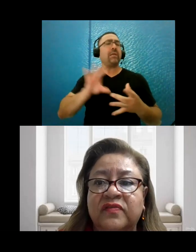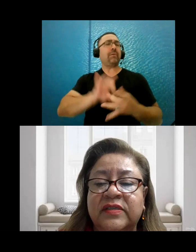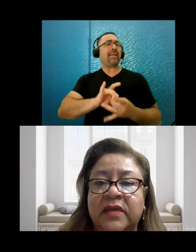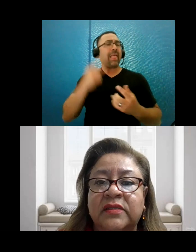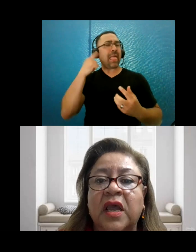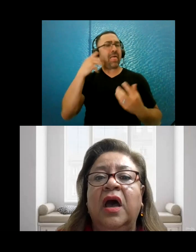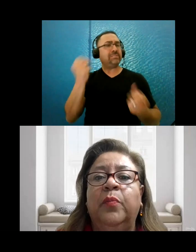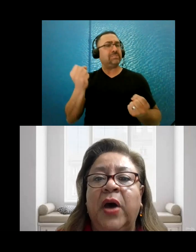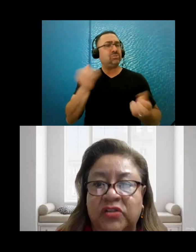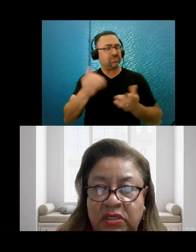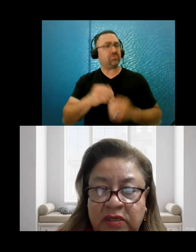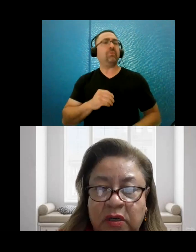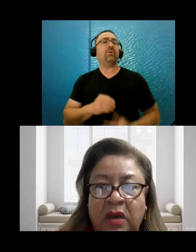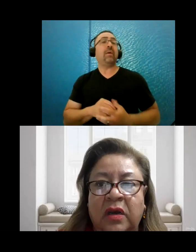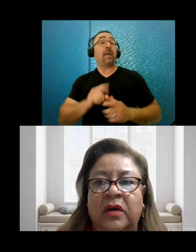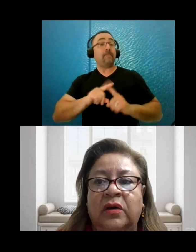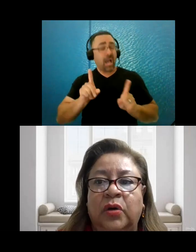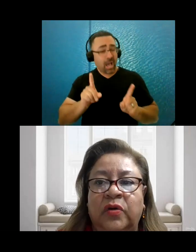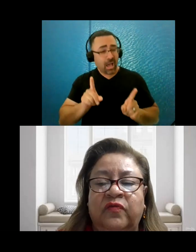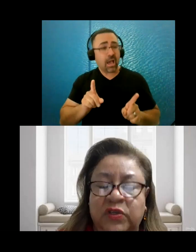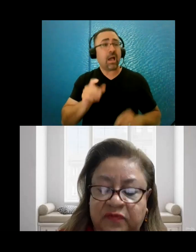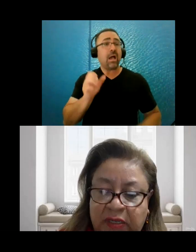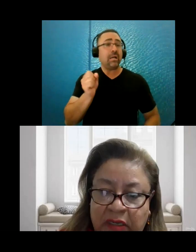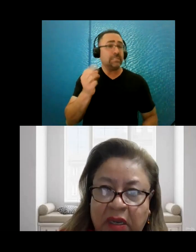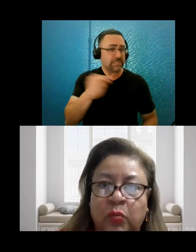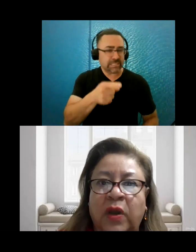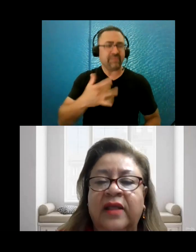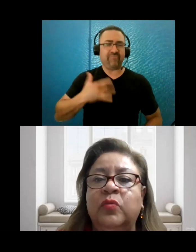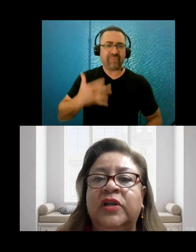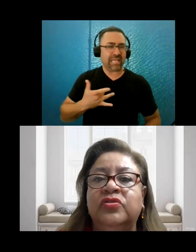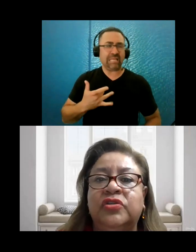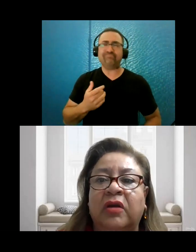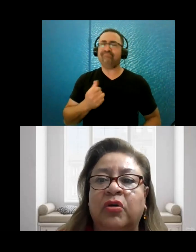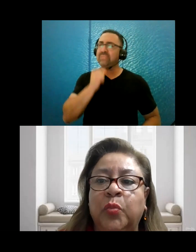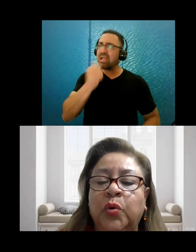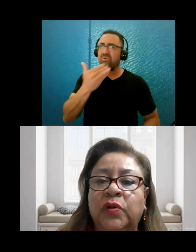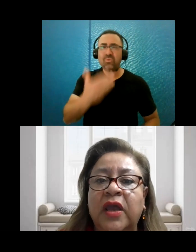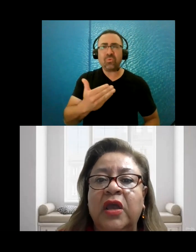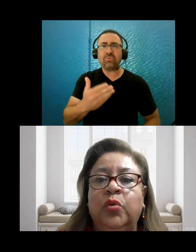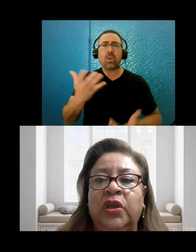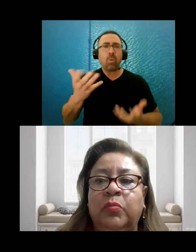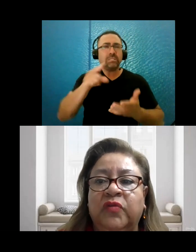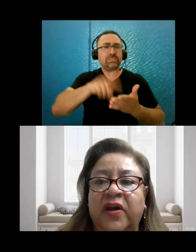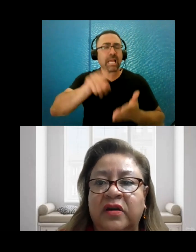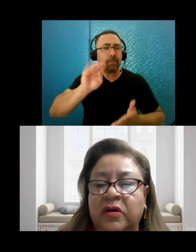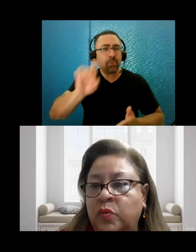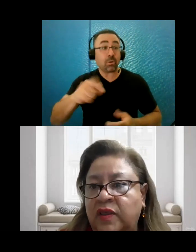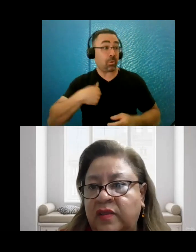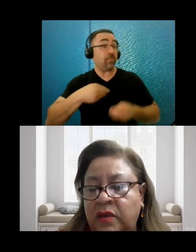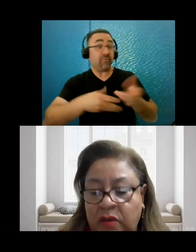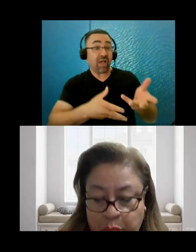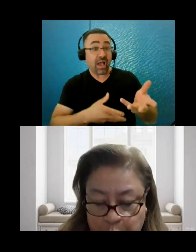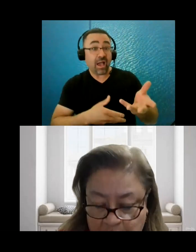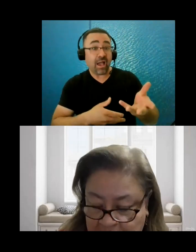health services, but she was feeling unwell and wanted to check her mood. We provided her